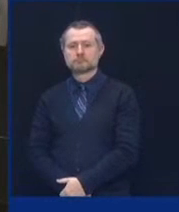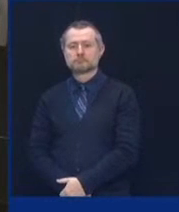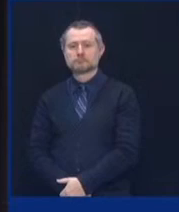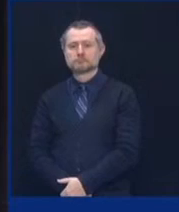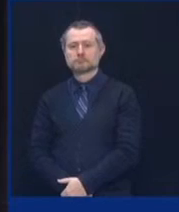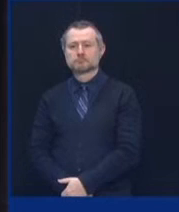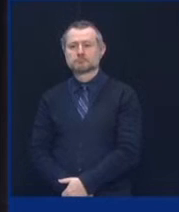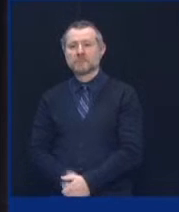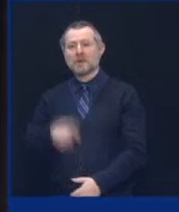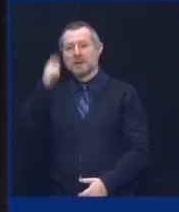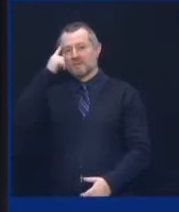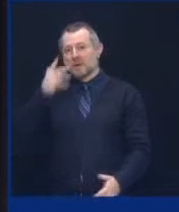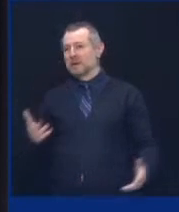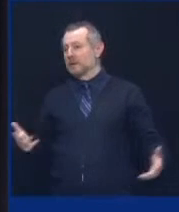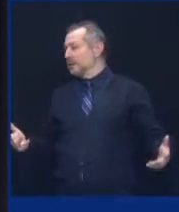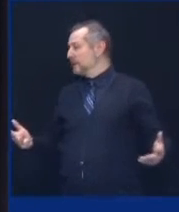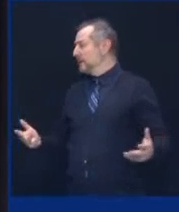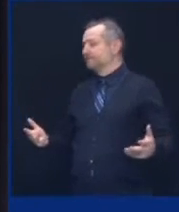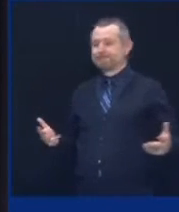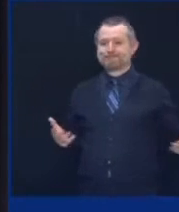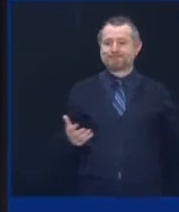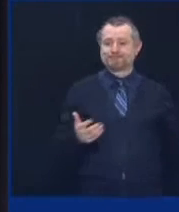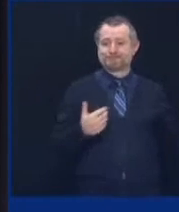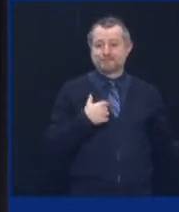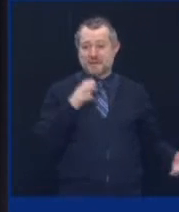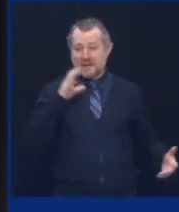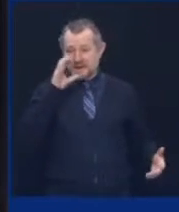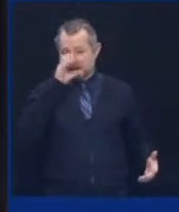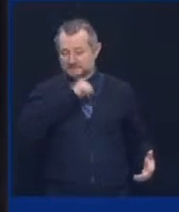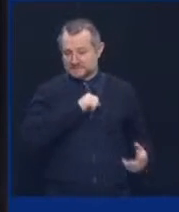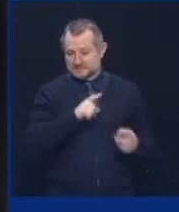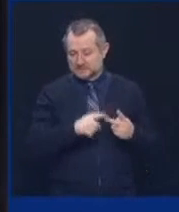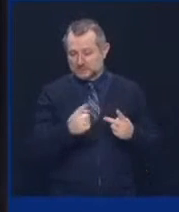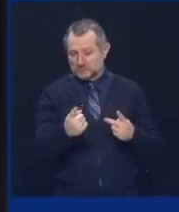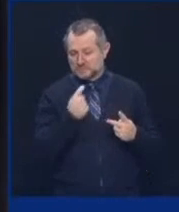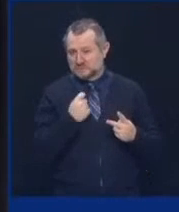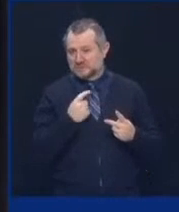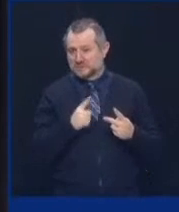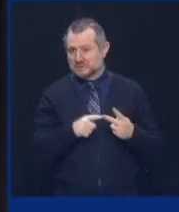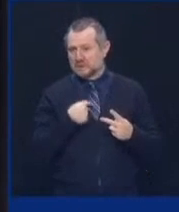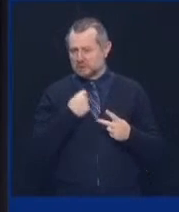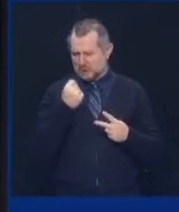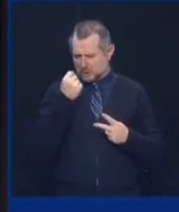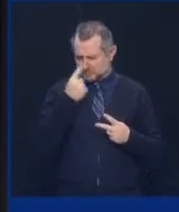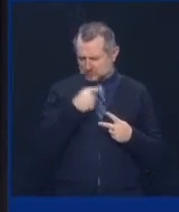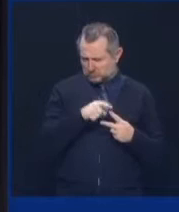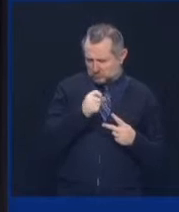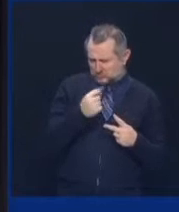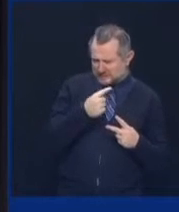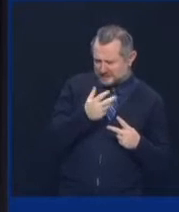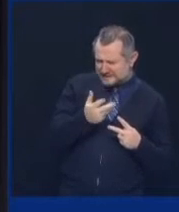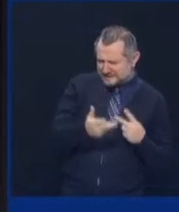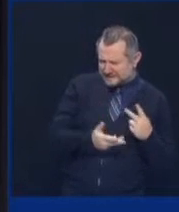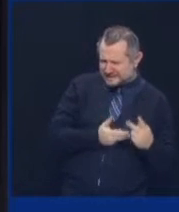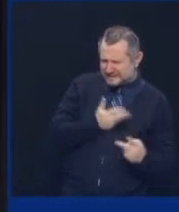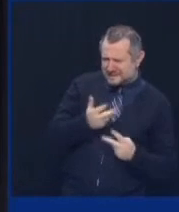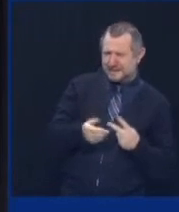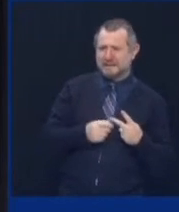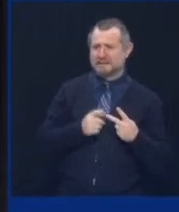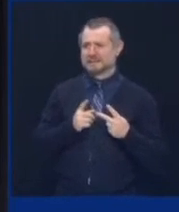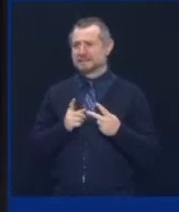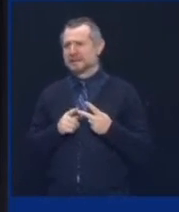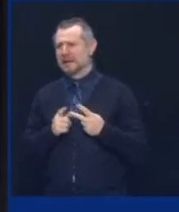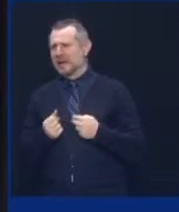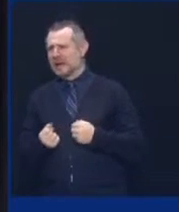Okay, I missed this. I think I missed the second part of the question. The first part of the question was how many more